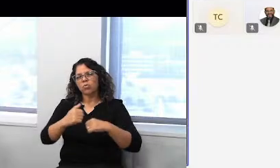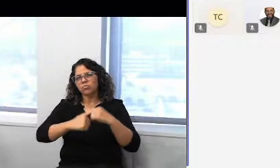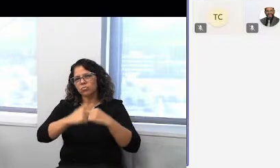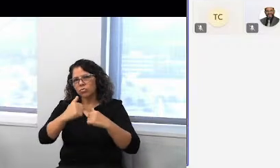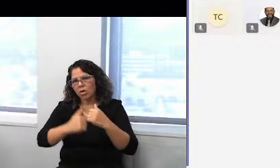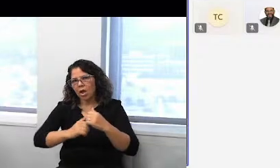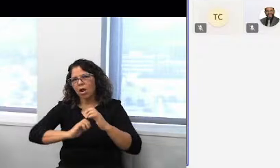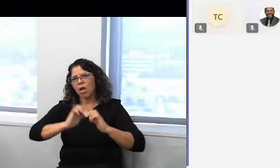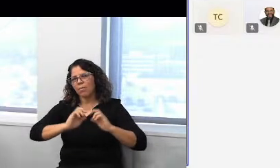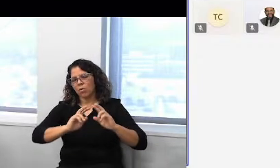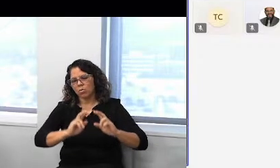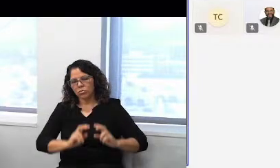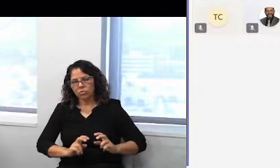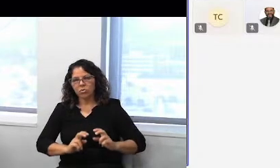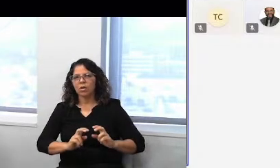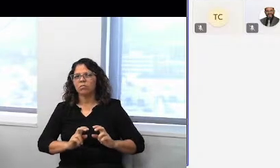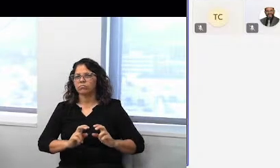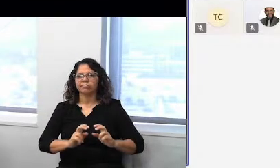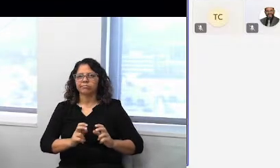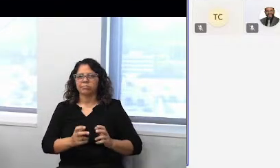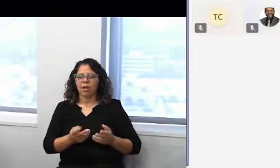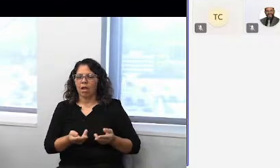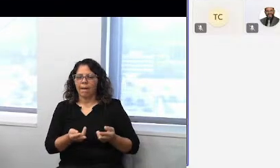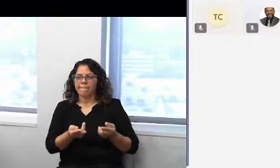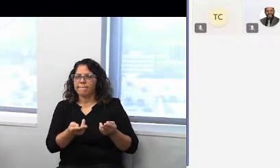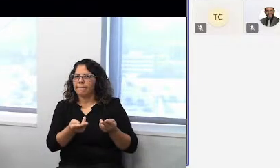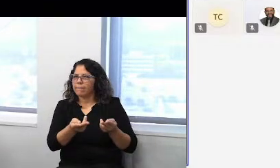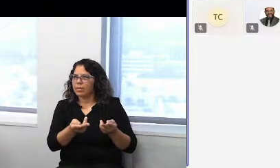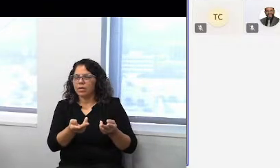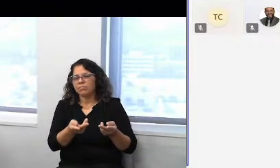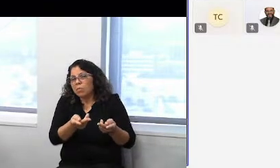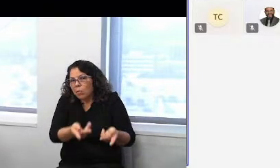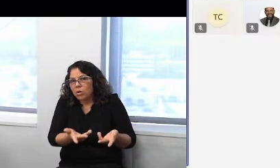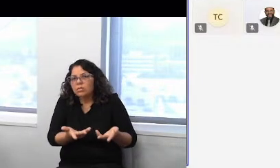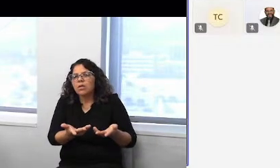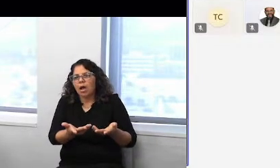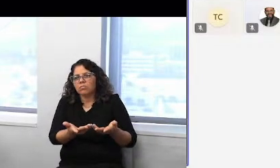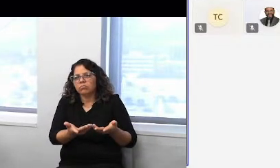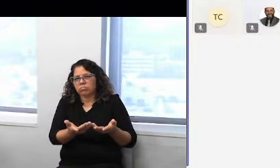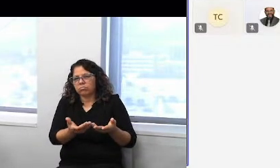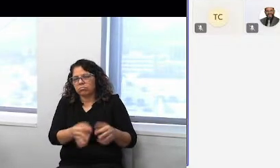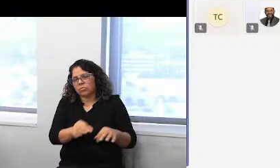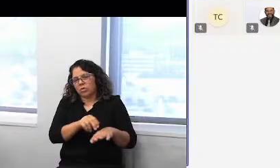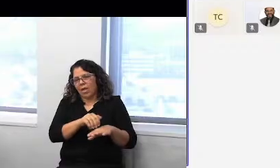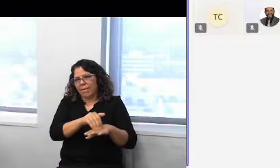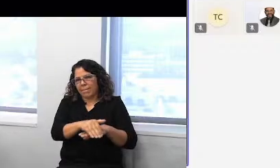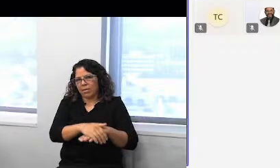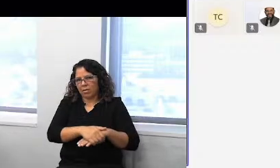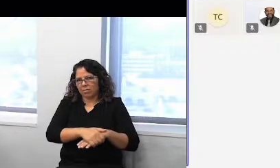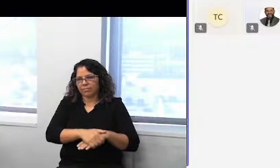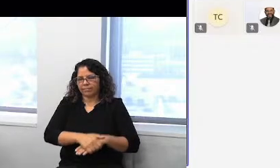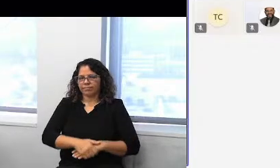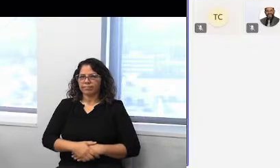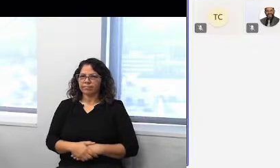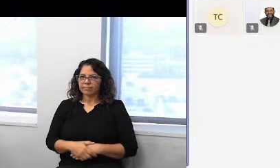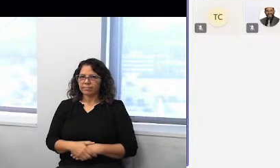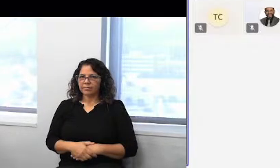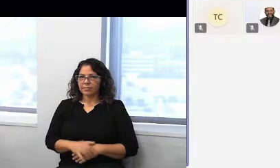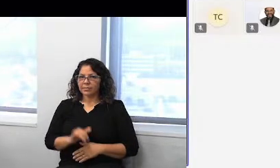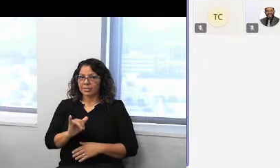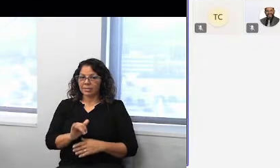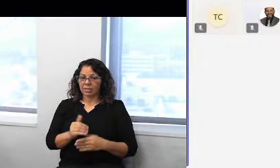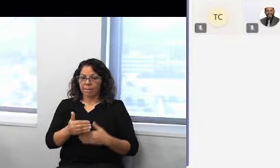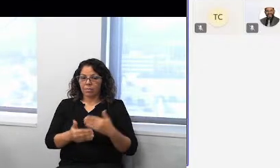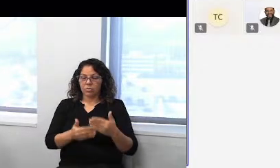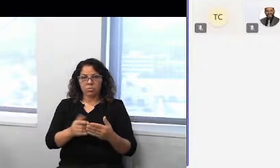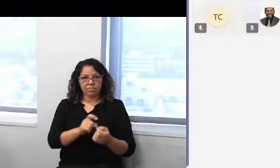send them to the right channels, and there is a way of, I'll call it incoming, that particular process, I'll call it,